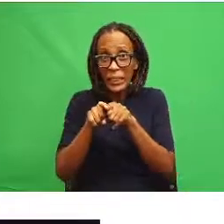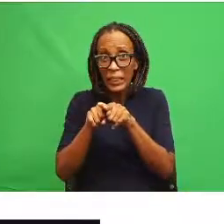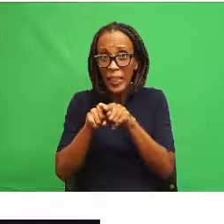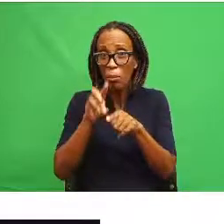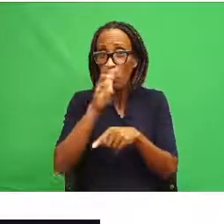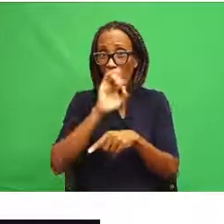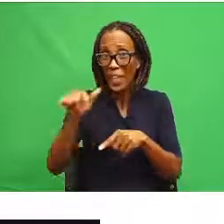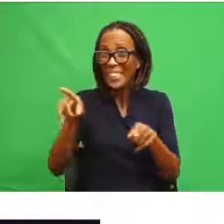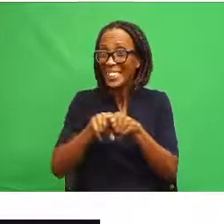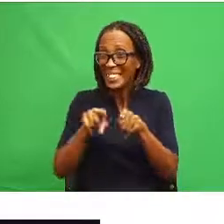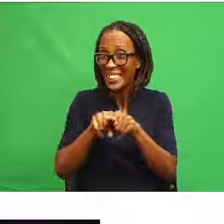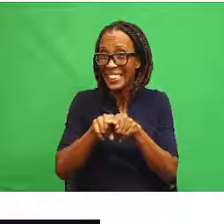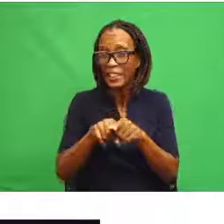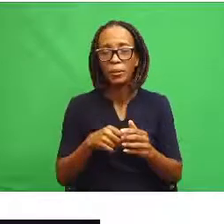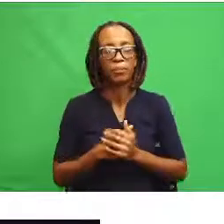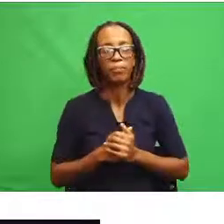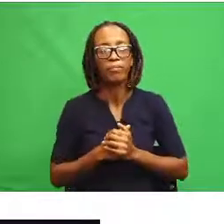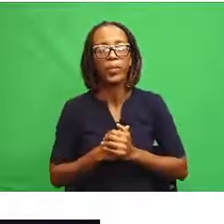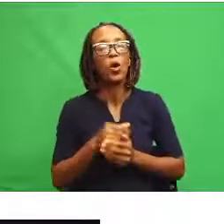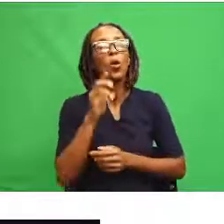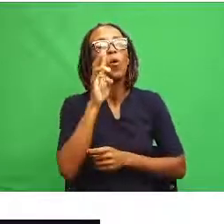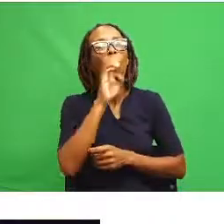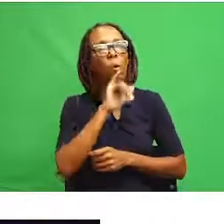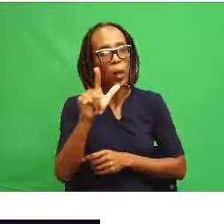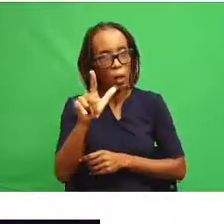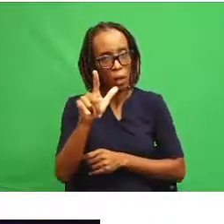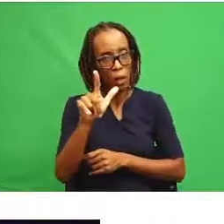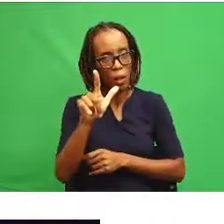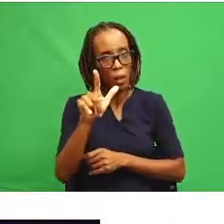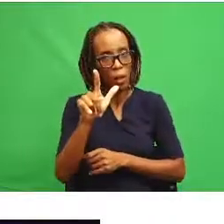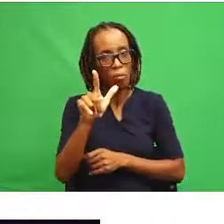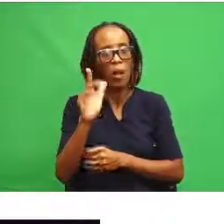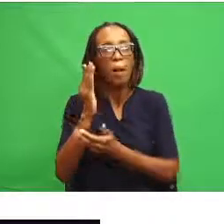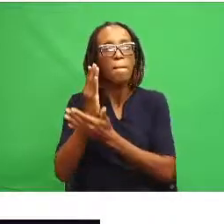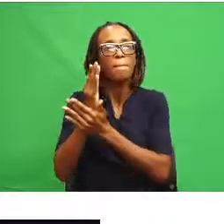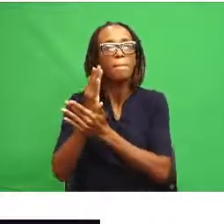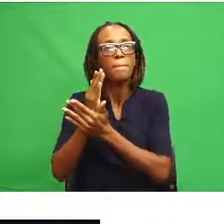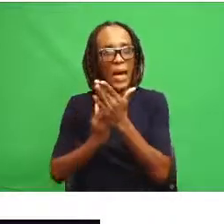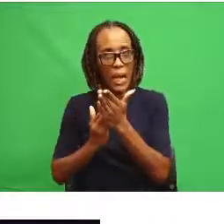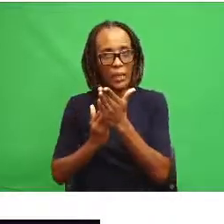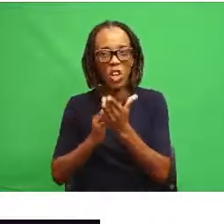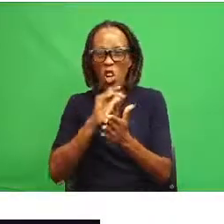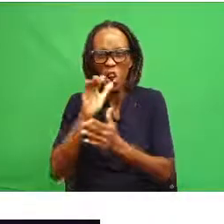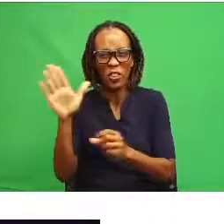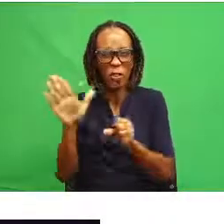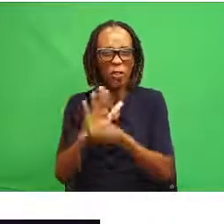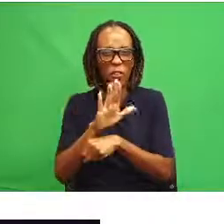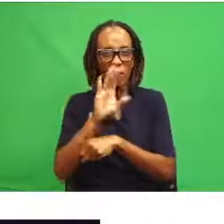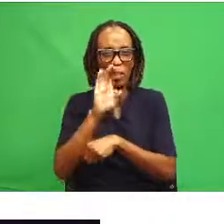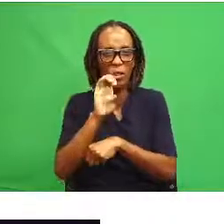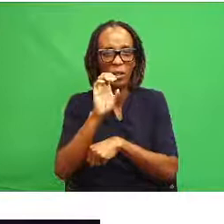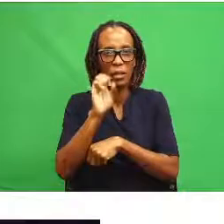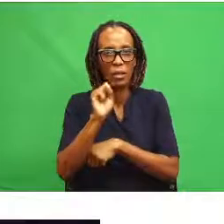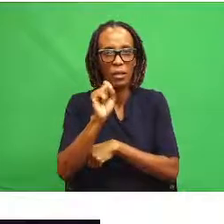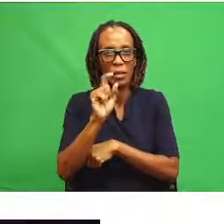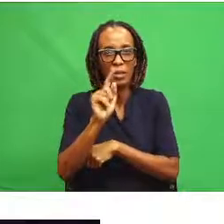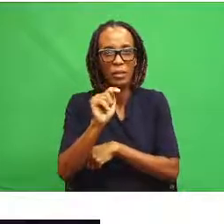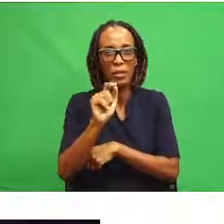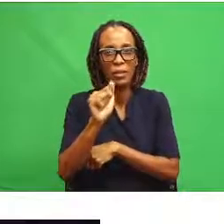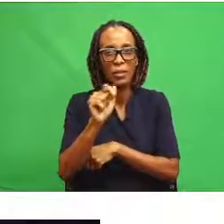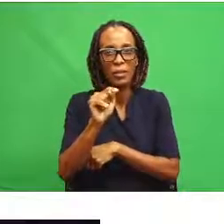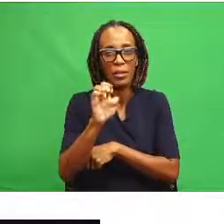It's a part of, making a will is a part of the estate planning process. It is one of the